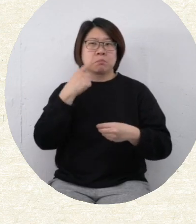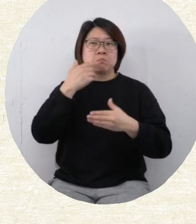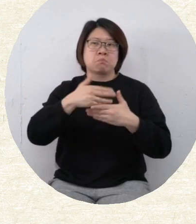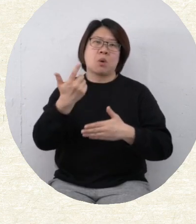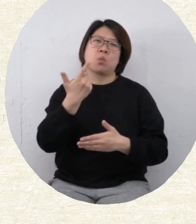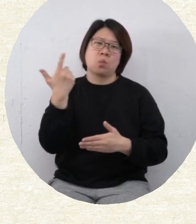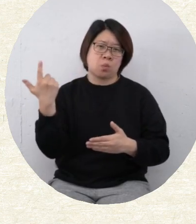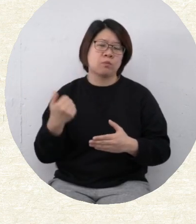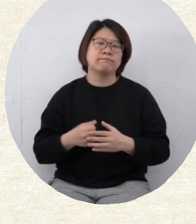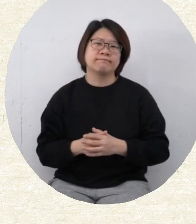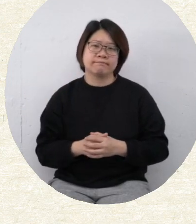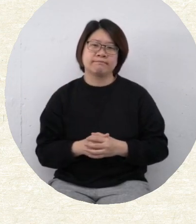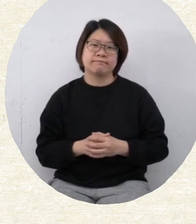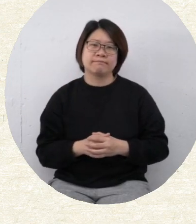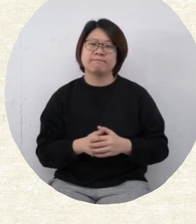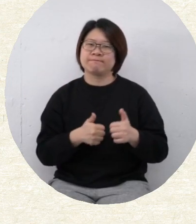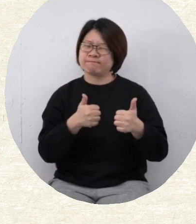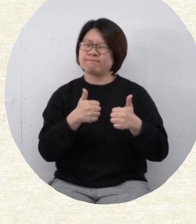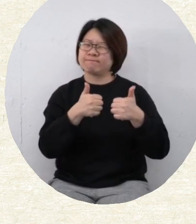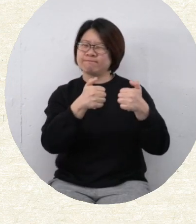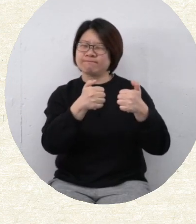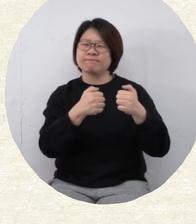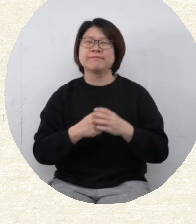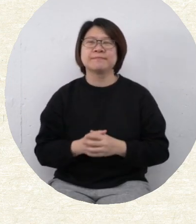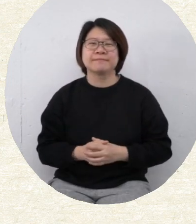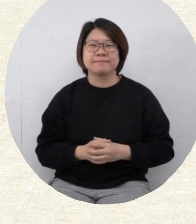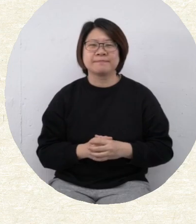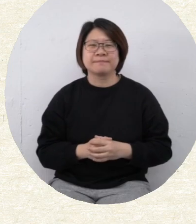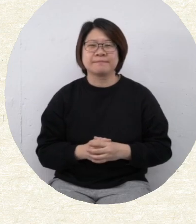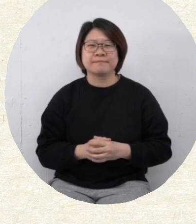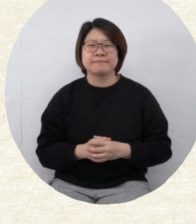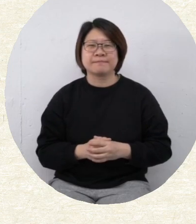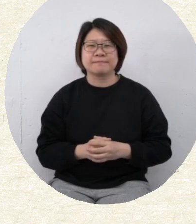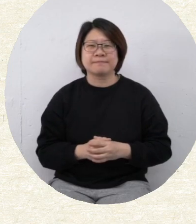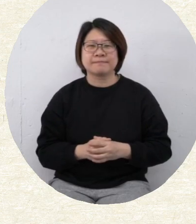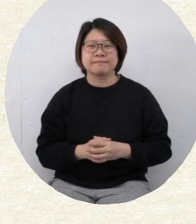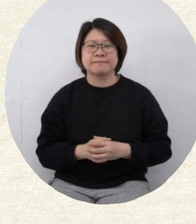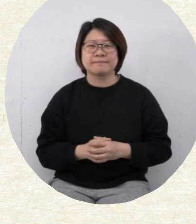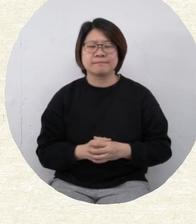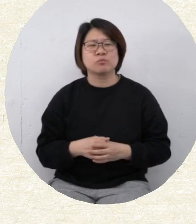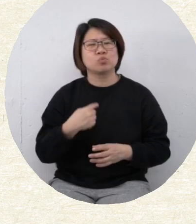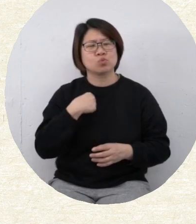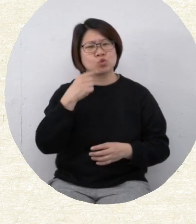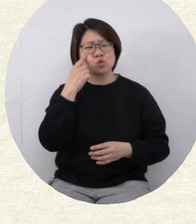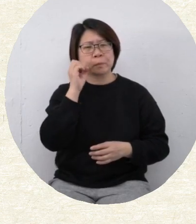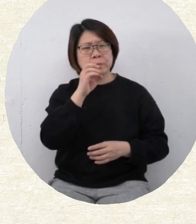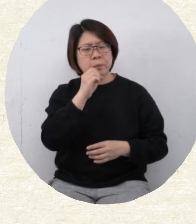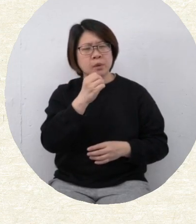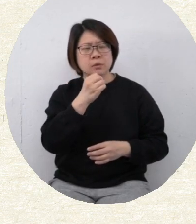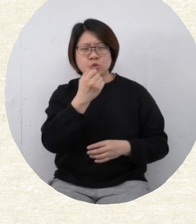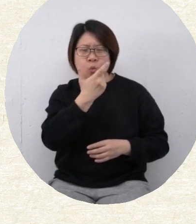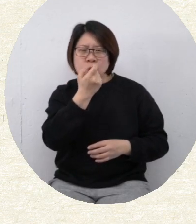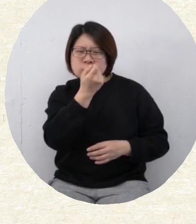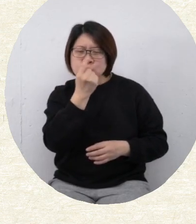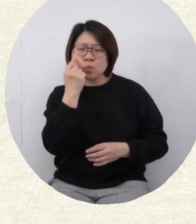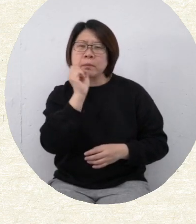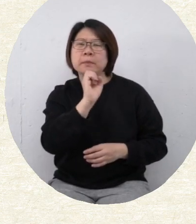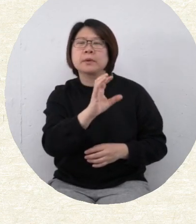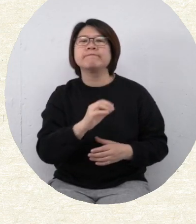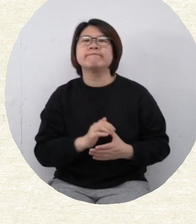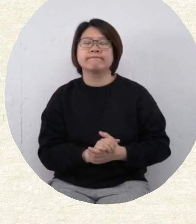I feel like I got a really good education in terms of techniques.